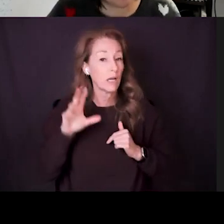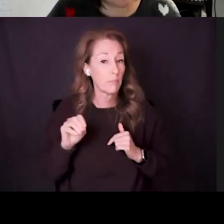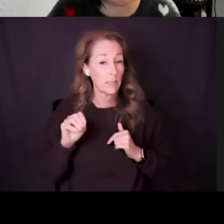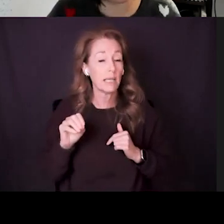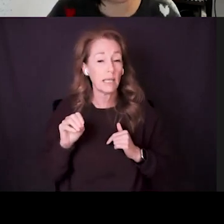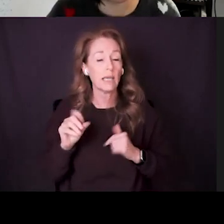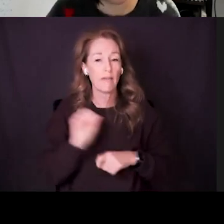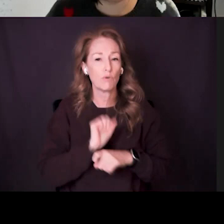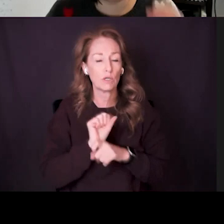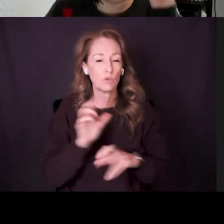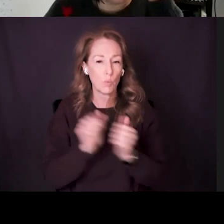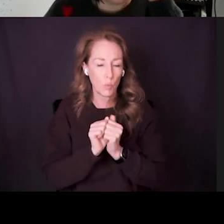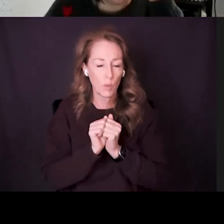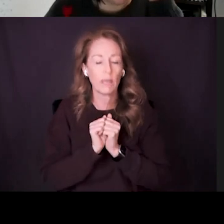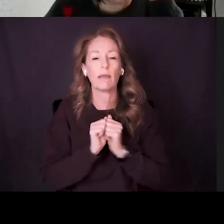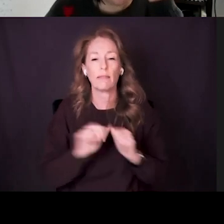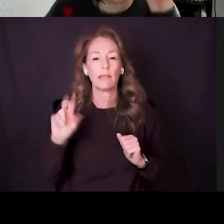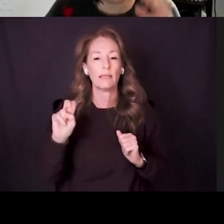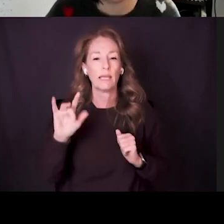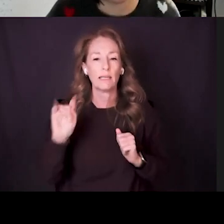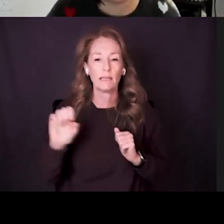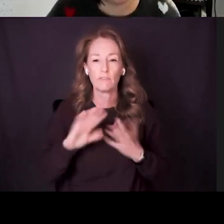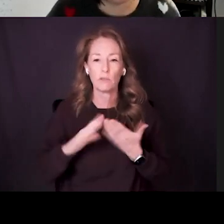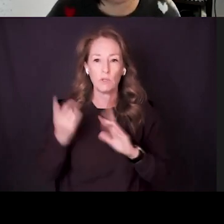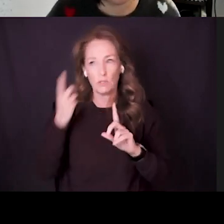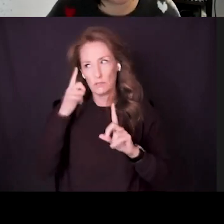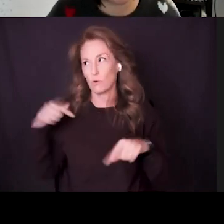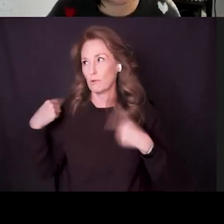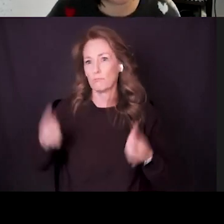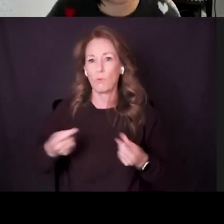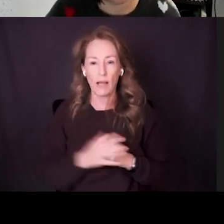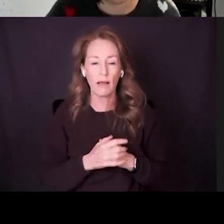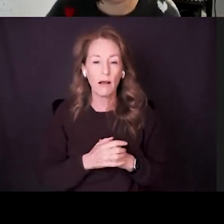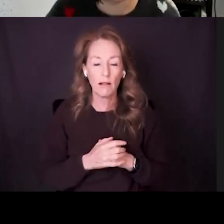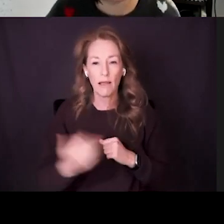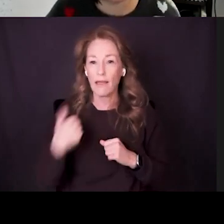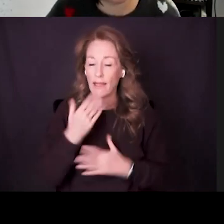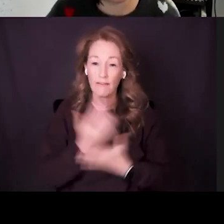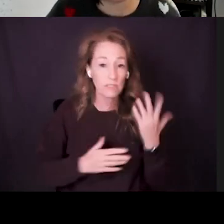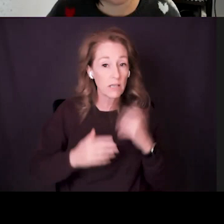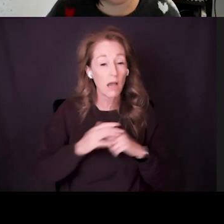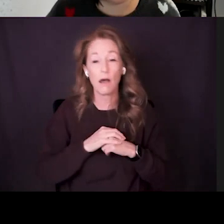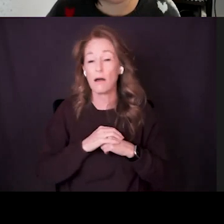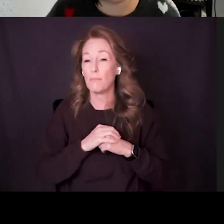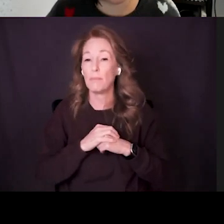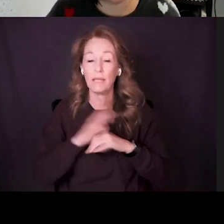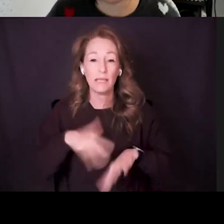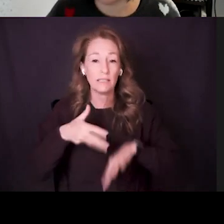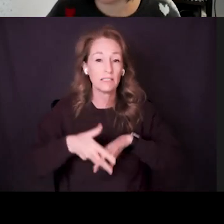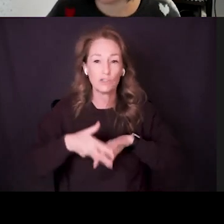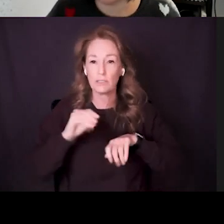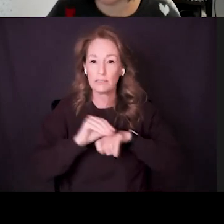Native communities for a while, and they do have some Native counselors, and it's just been a great